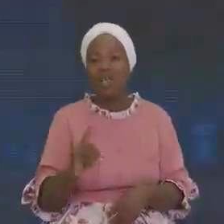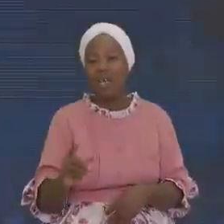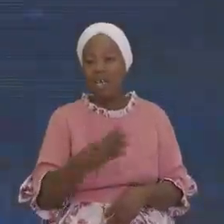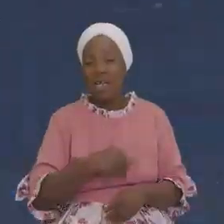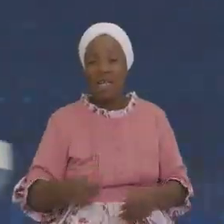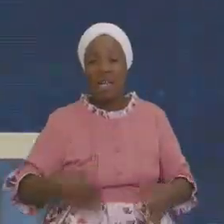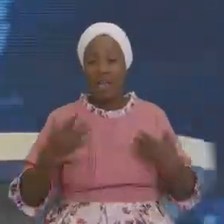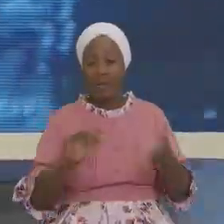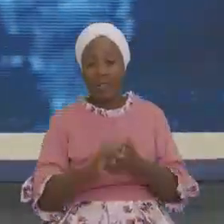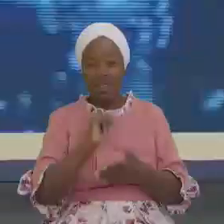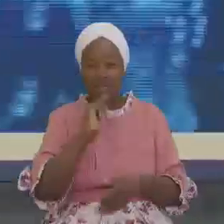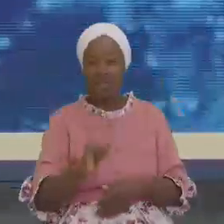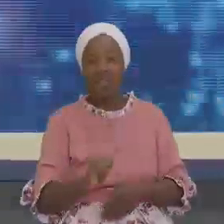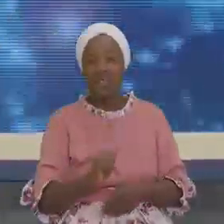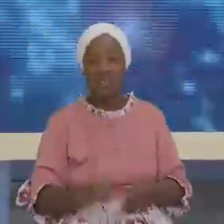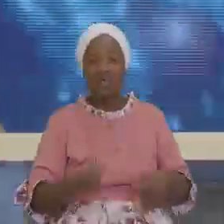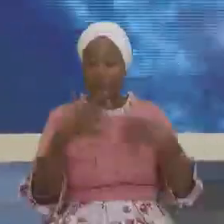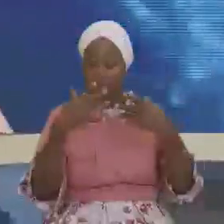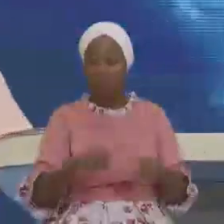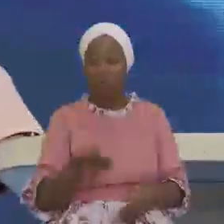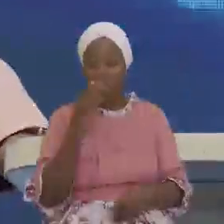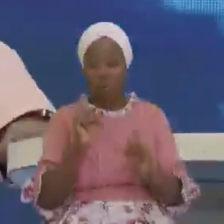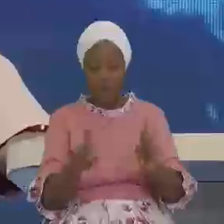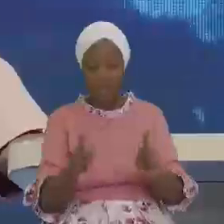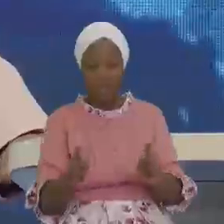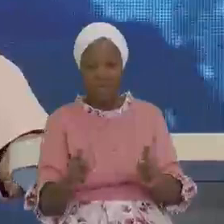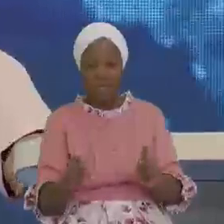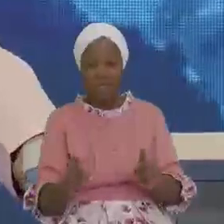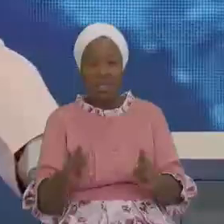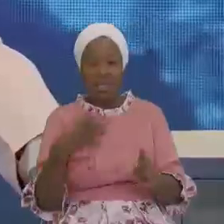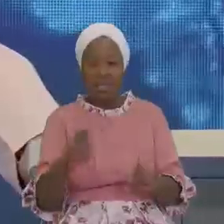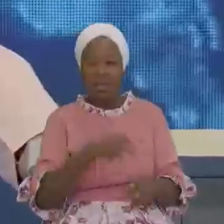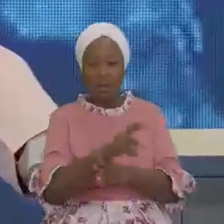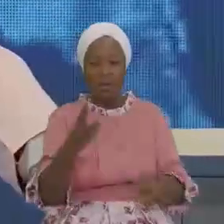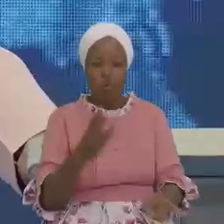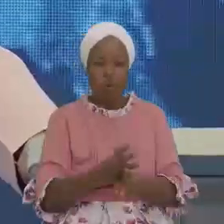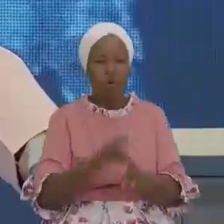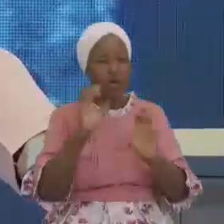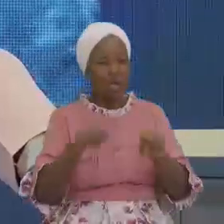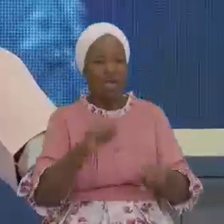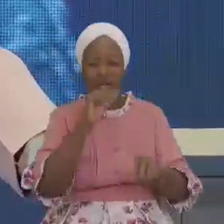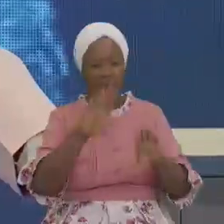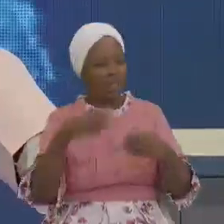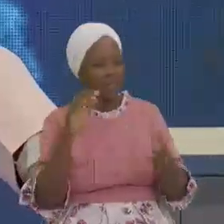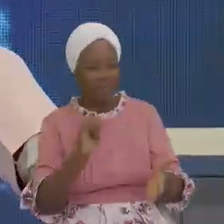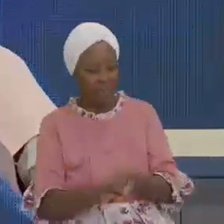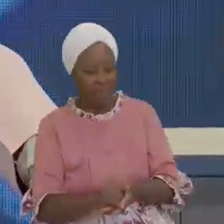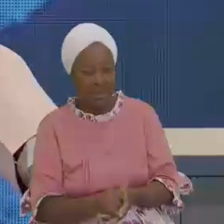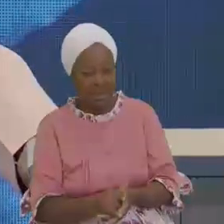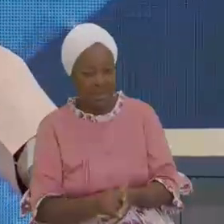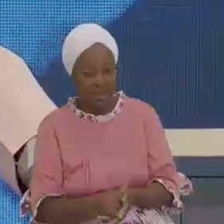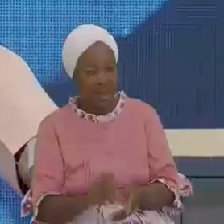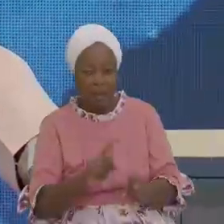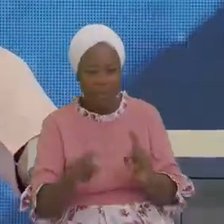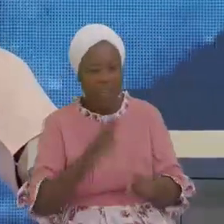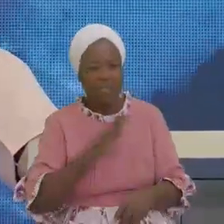life that is accomplished, the world cannot give that. But Christ